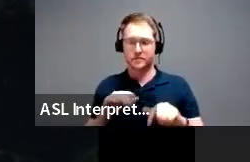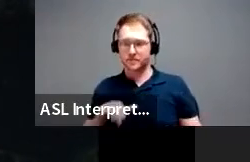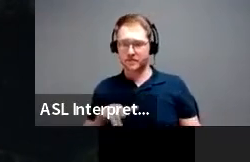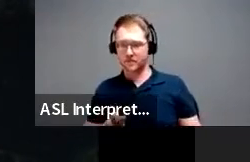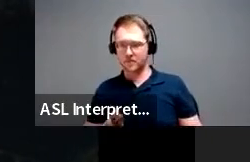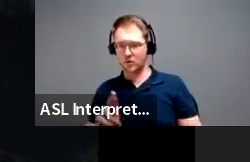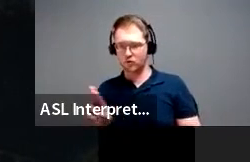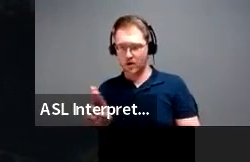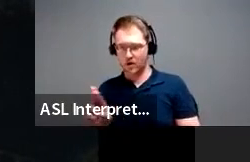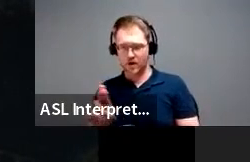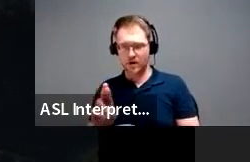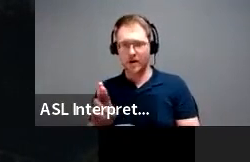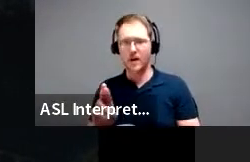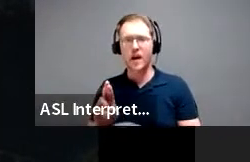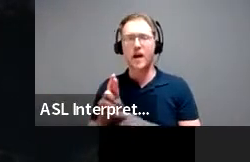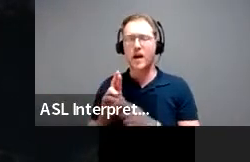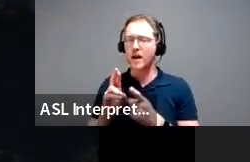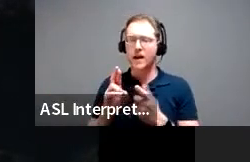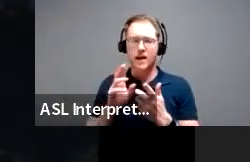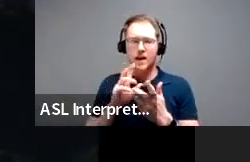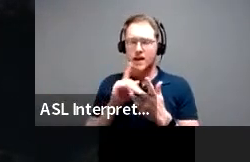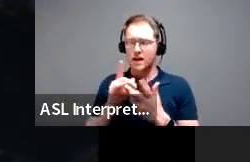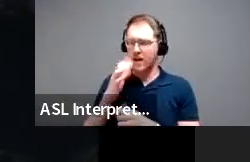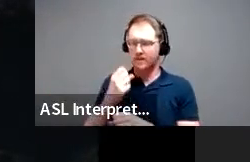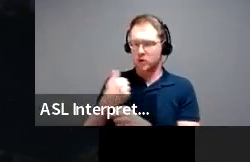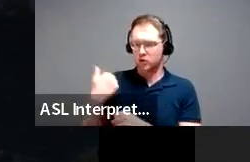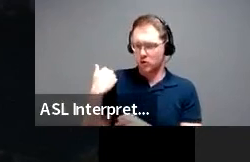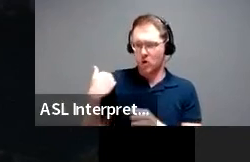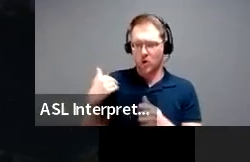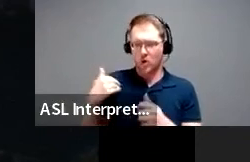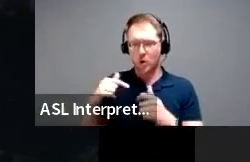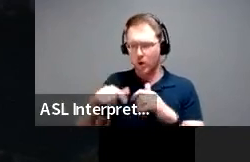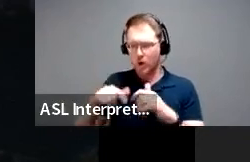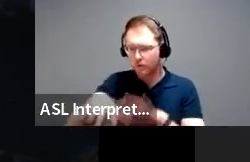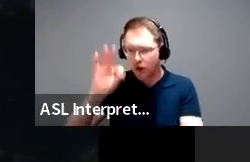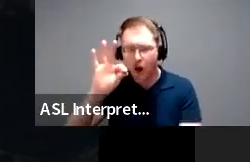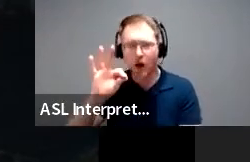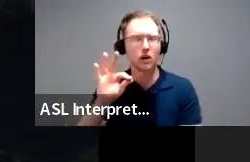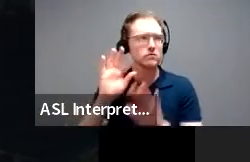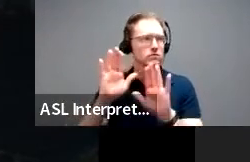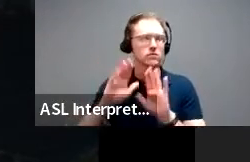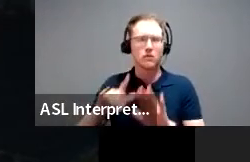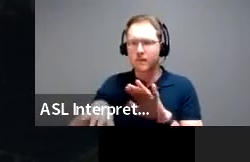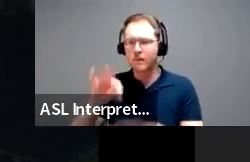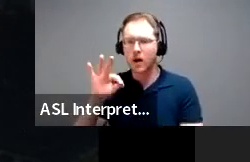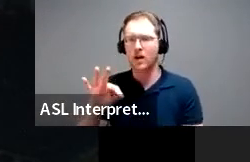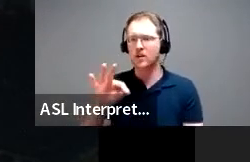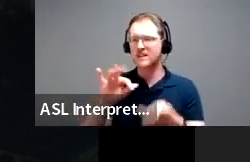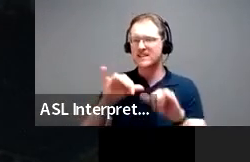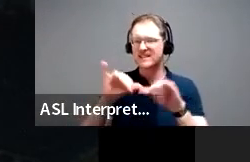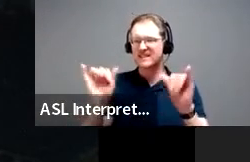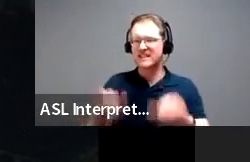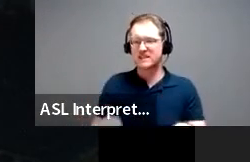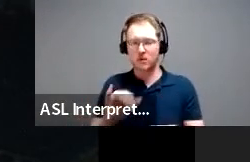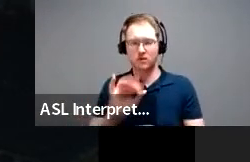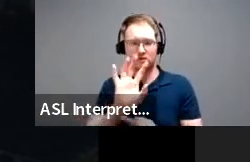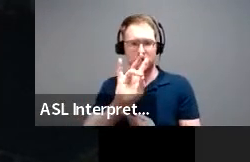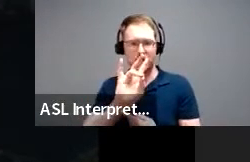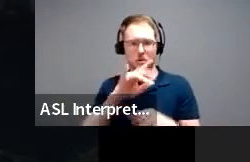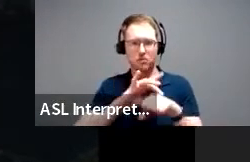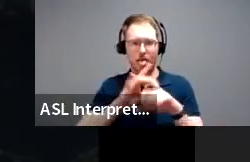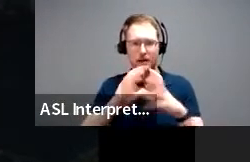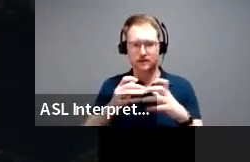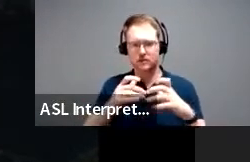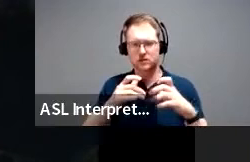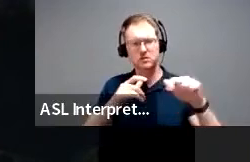years ago to find a system of 7 planets around an object that isn't even really a star. It is